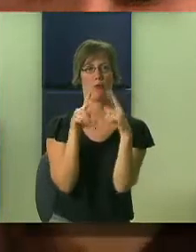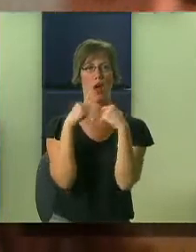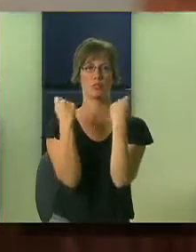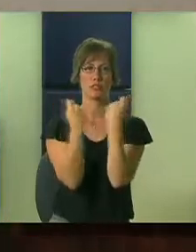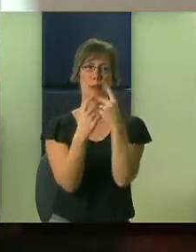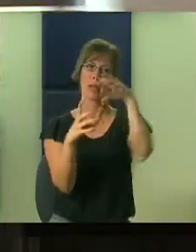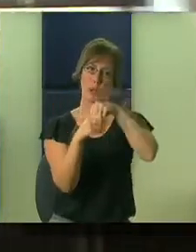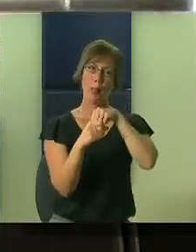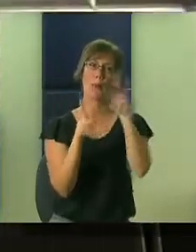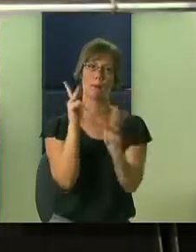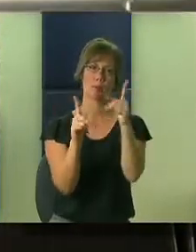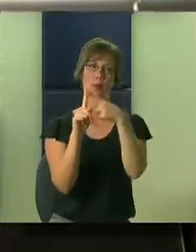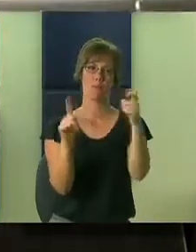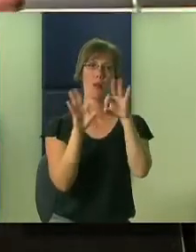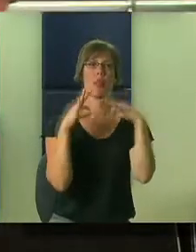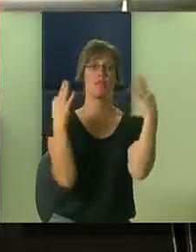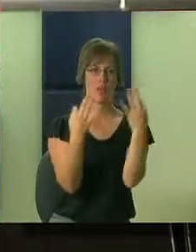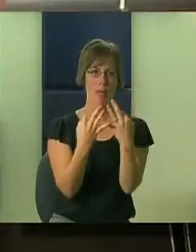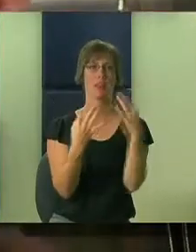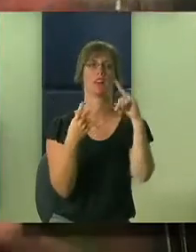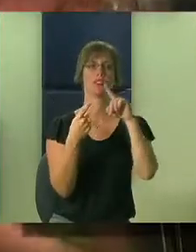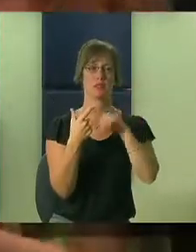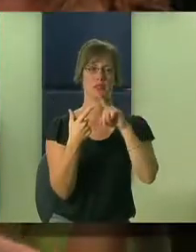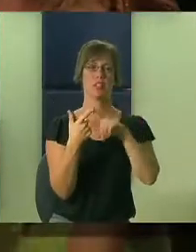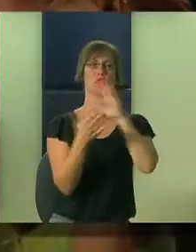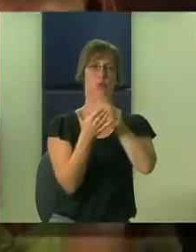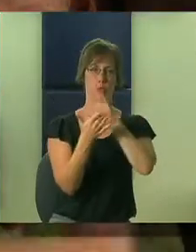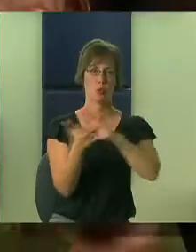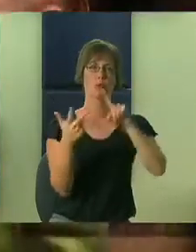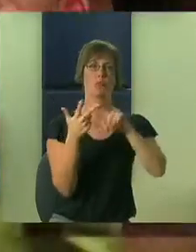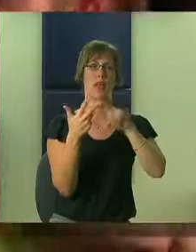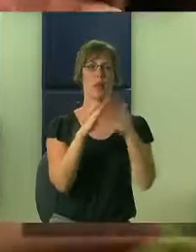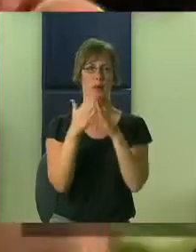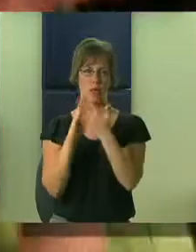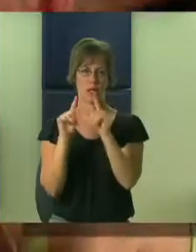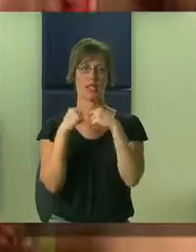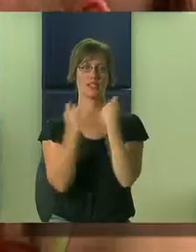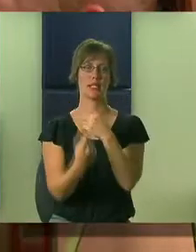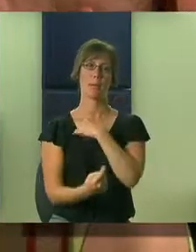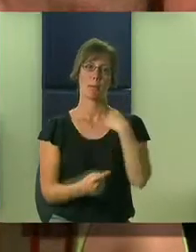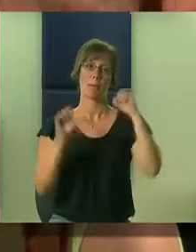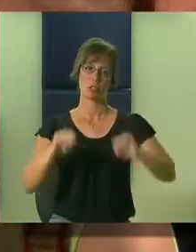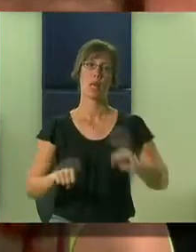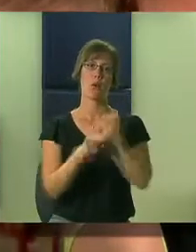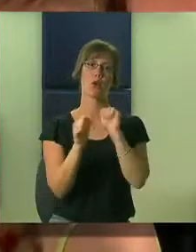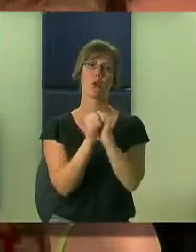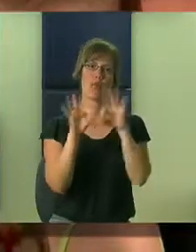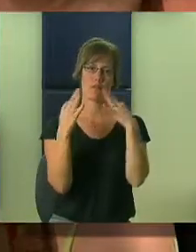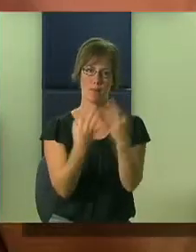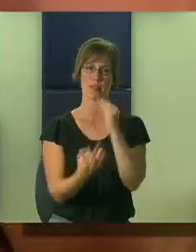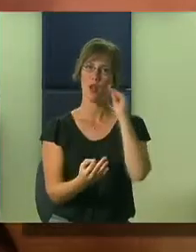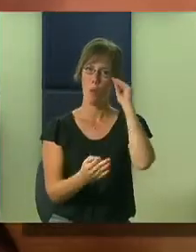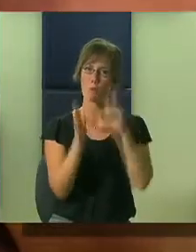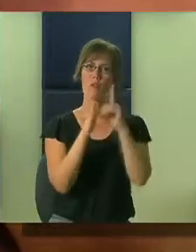type teams, which include representation from the family, school, and community. Team members can also work